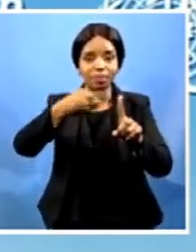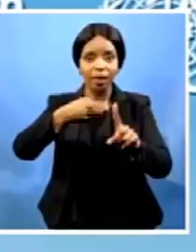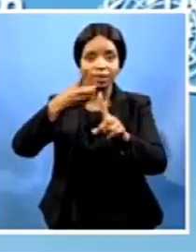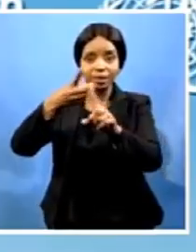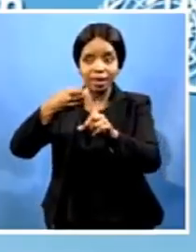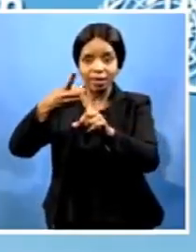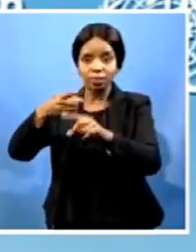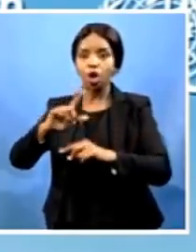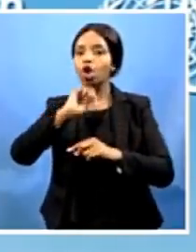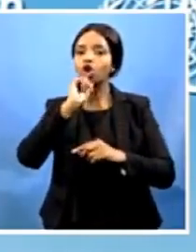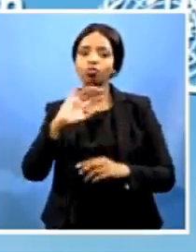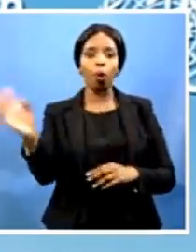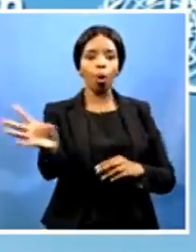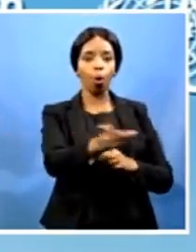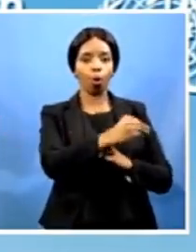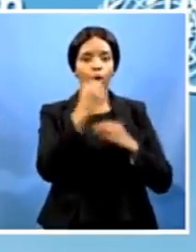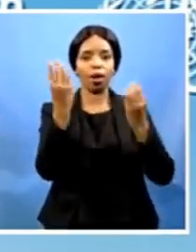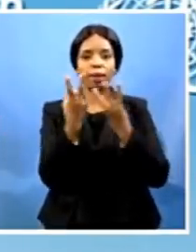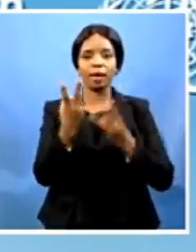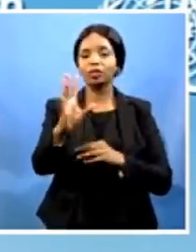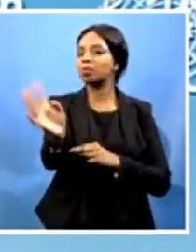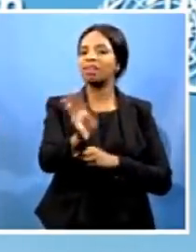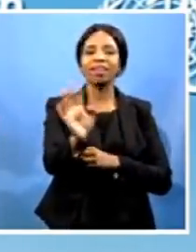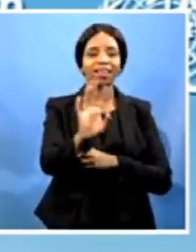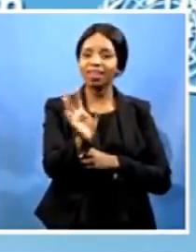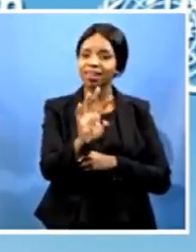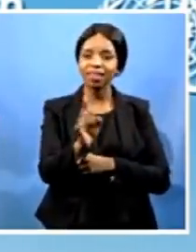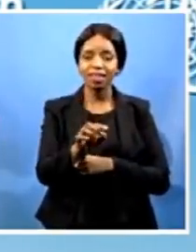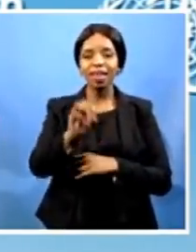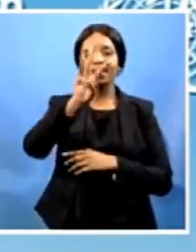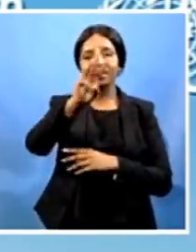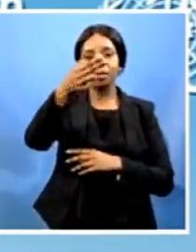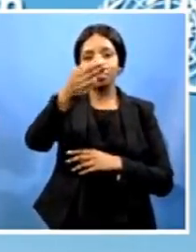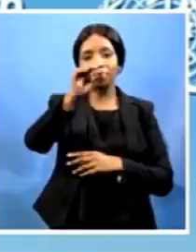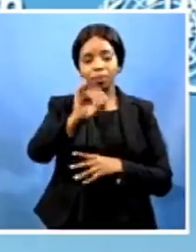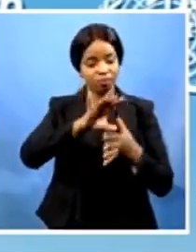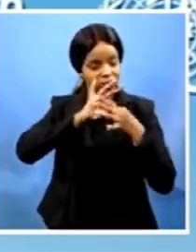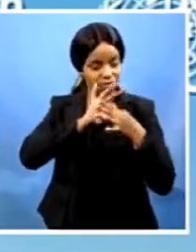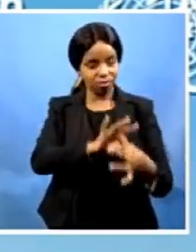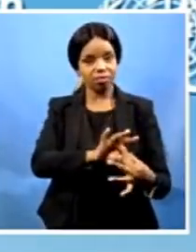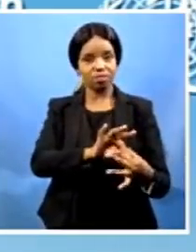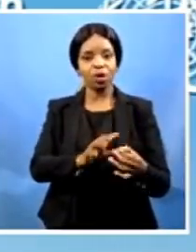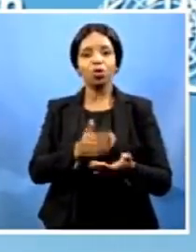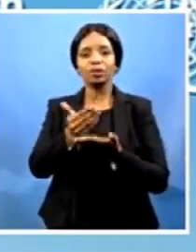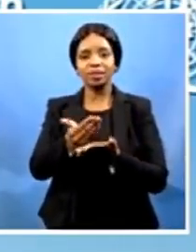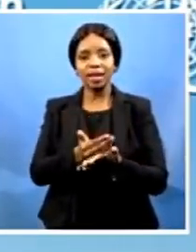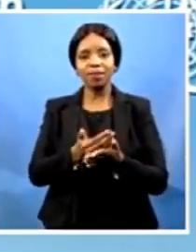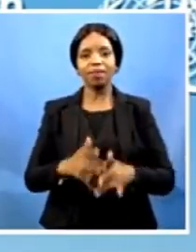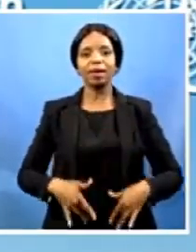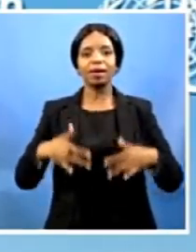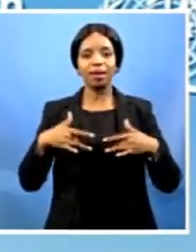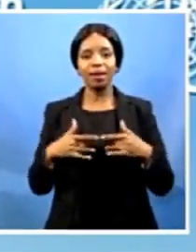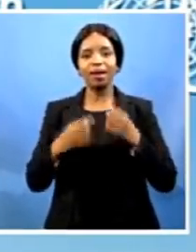is committed to supporting all countries to save lives. And we're also committed to human rights and to